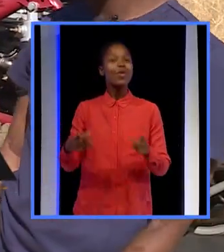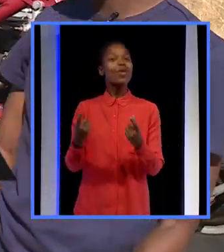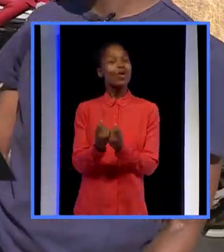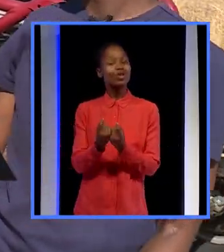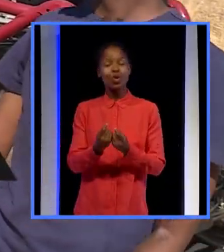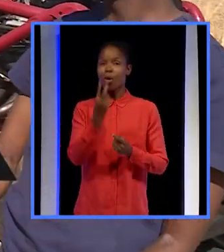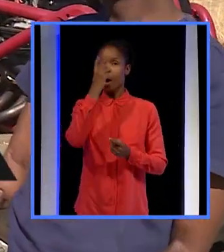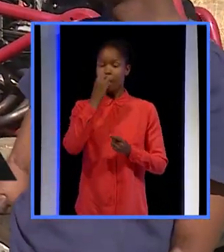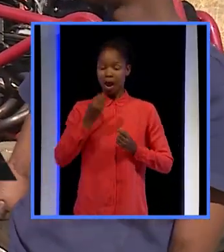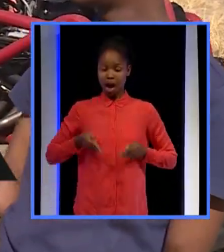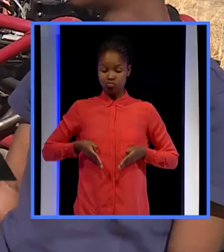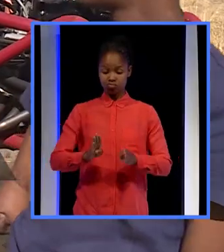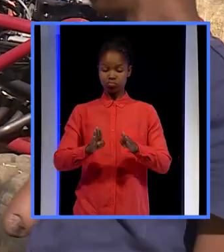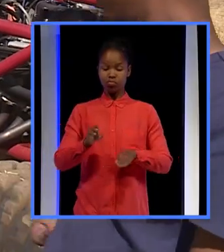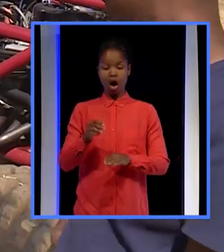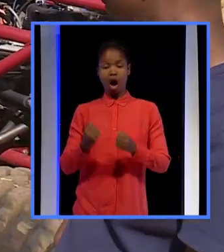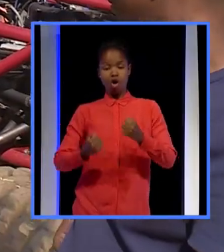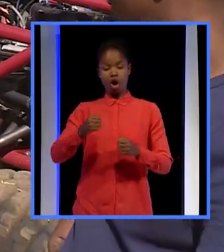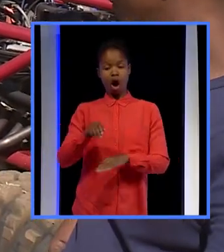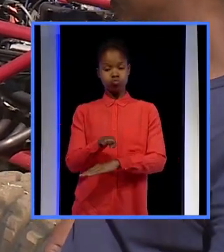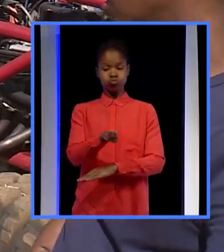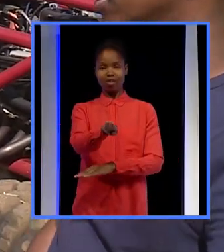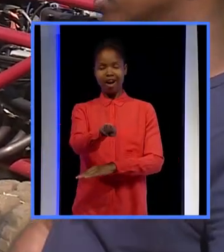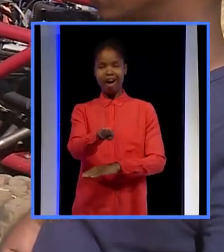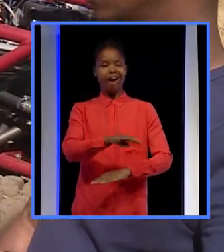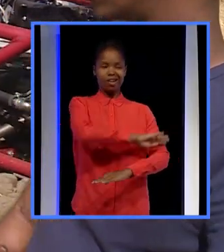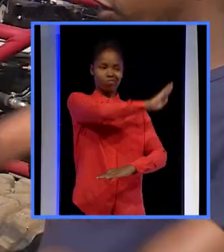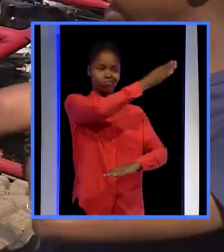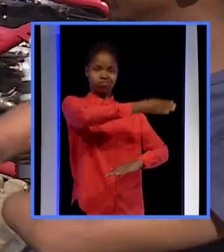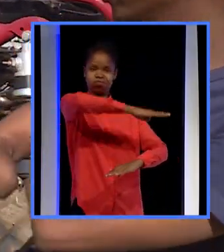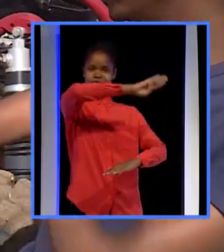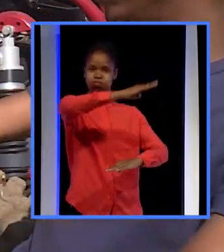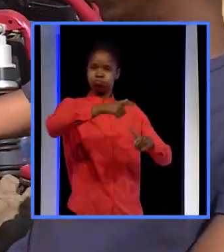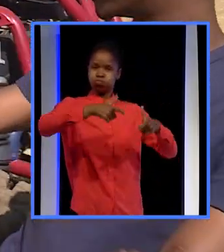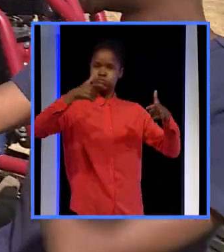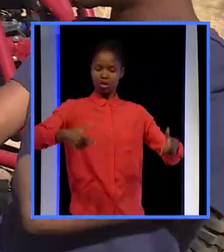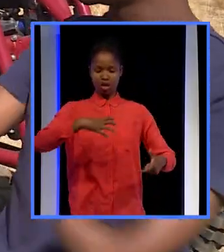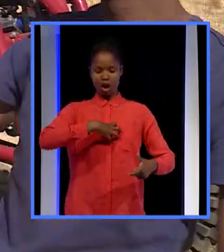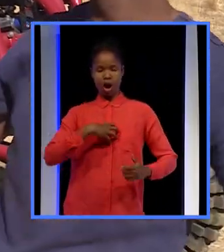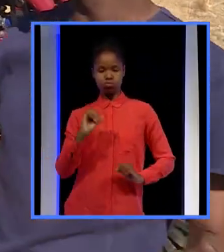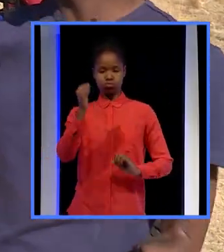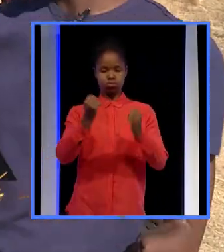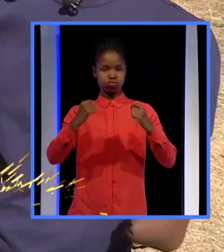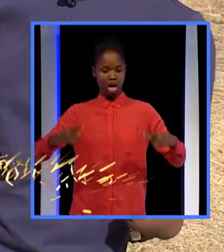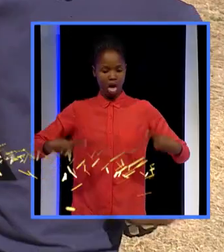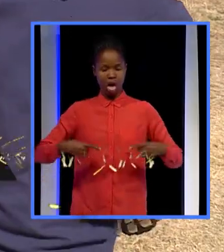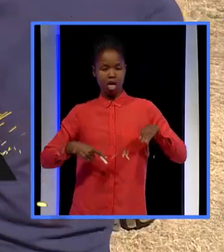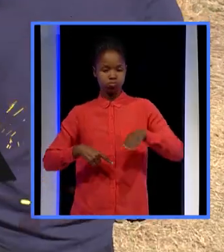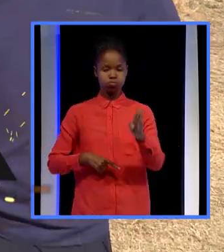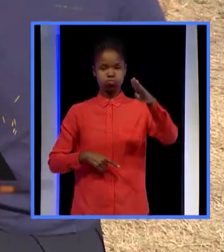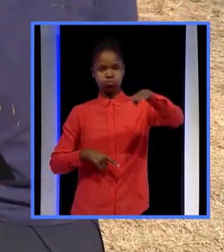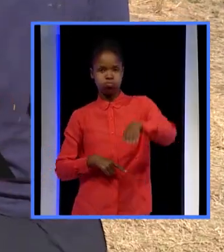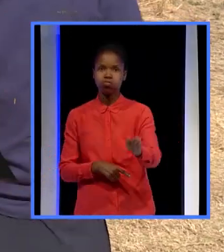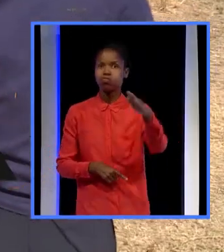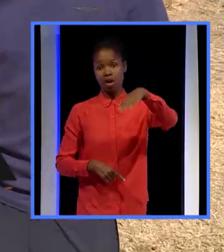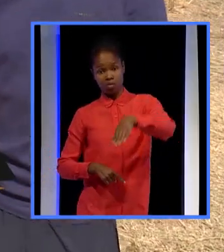Baba 4x4. This is not even a 4x4. This is a big machine. The operative being big. It's got an engine and wheels. Exactly. Who are we following today? So